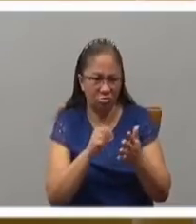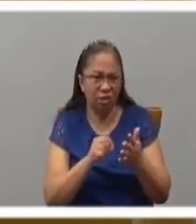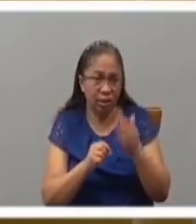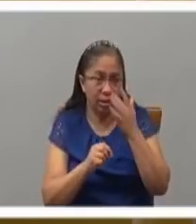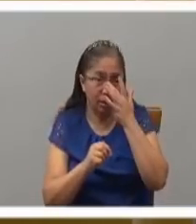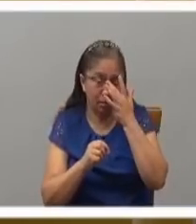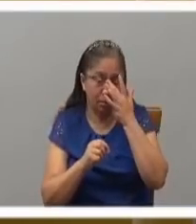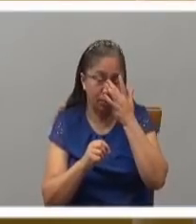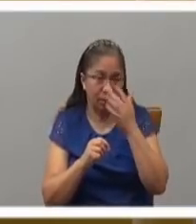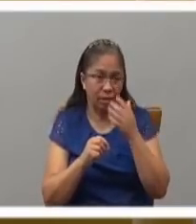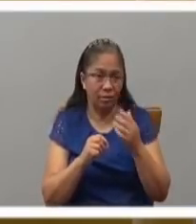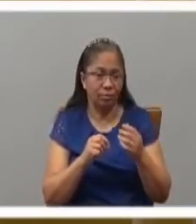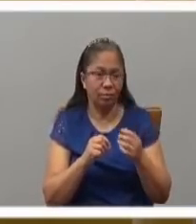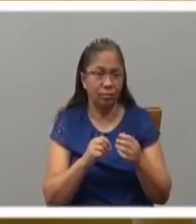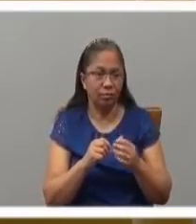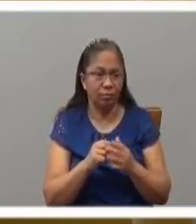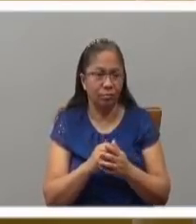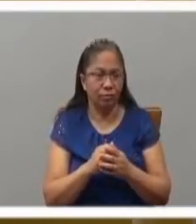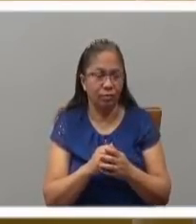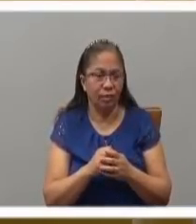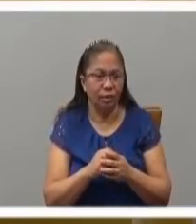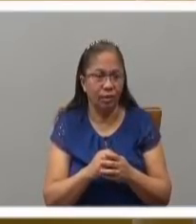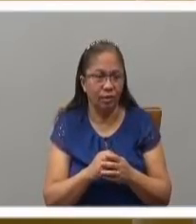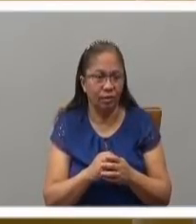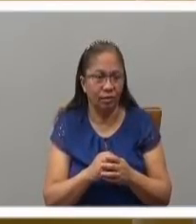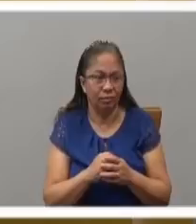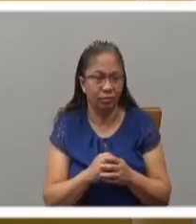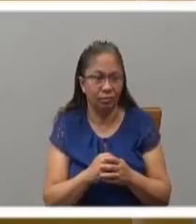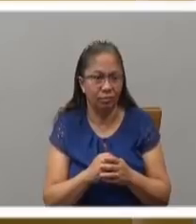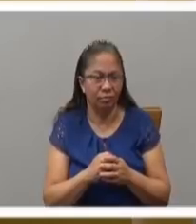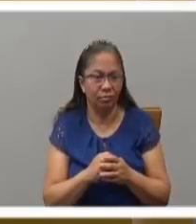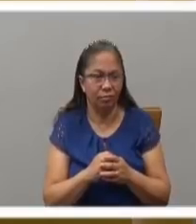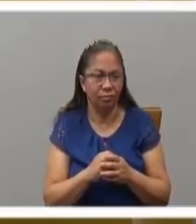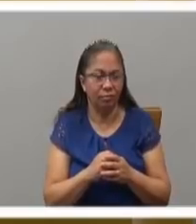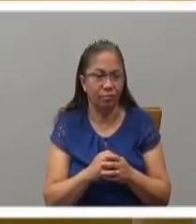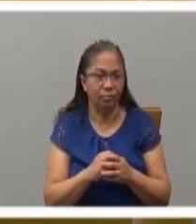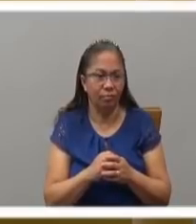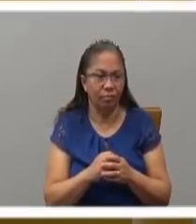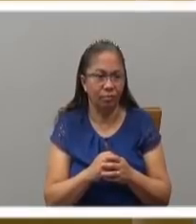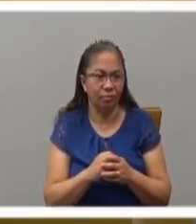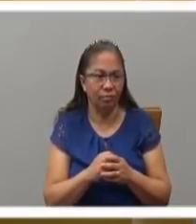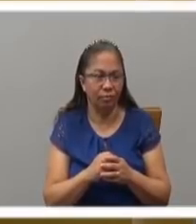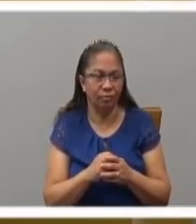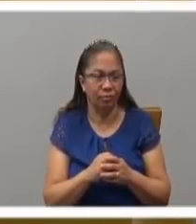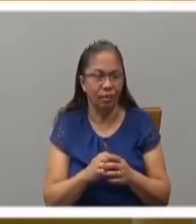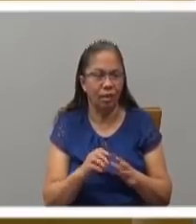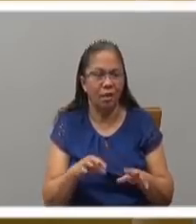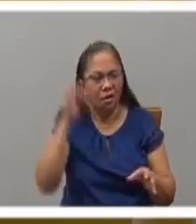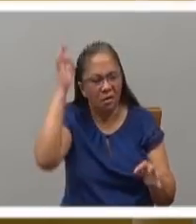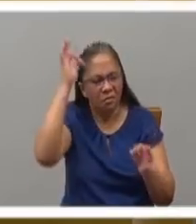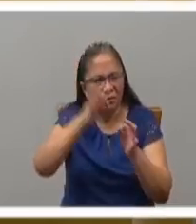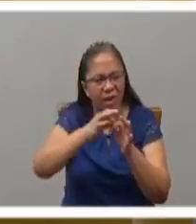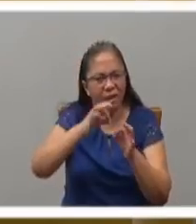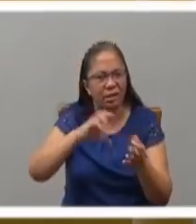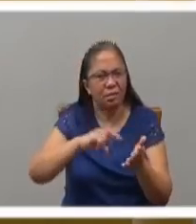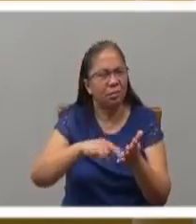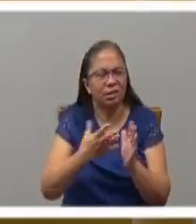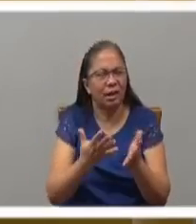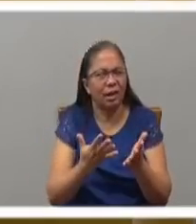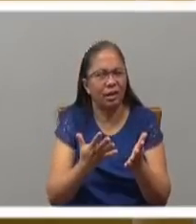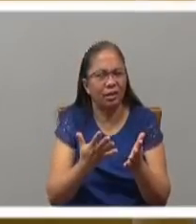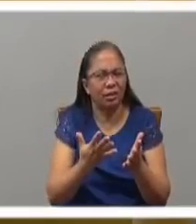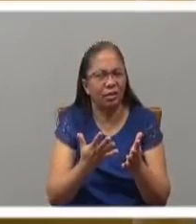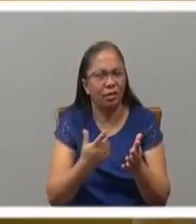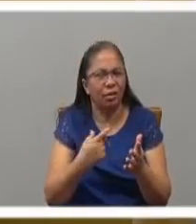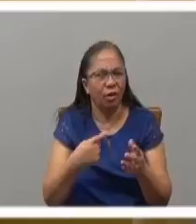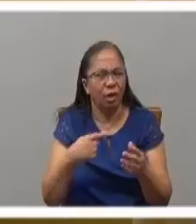describes primarily loyalty and commitment to another person. That's what